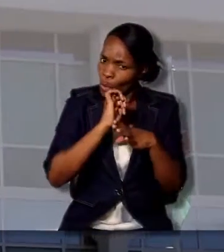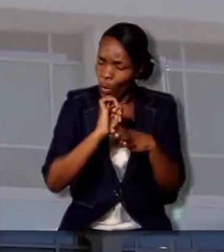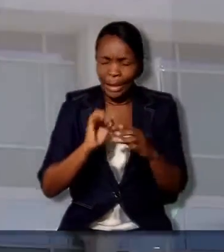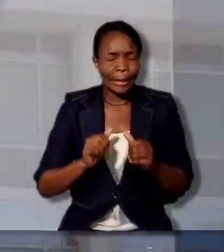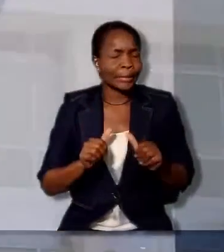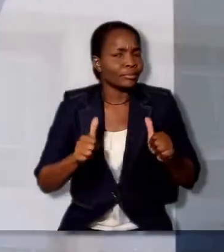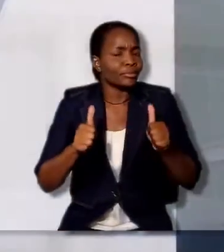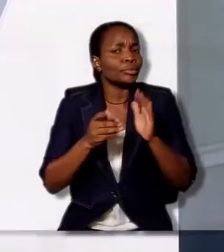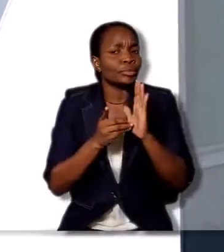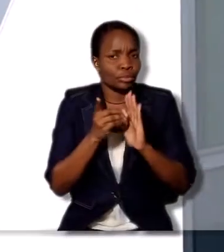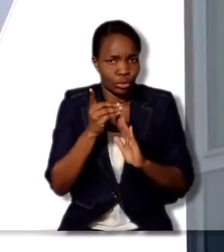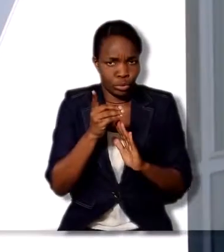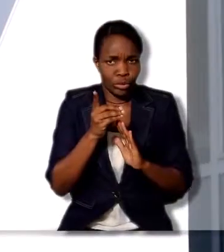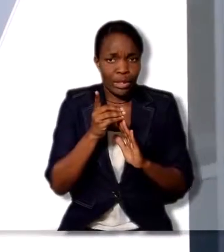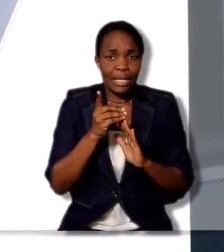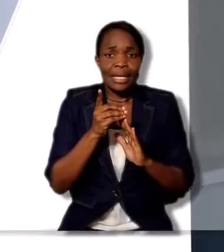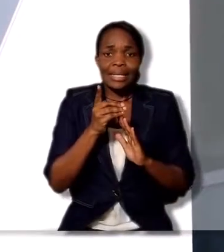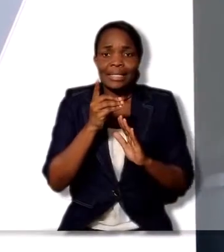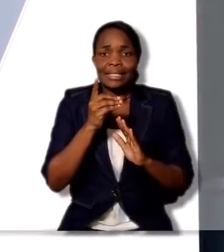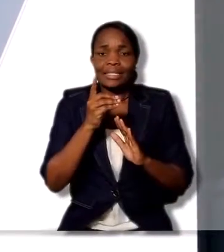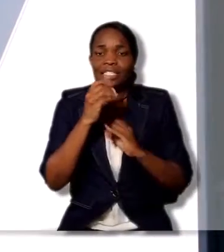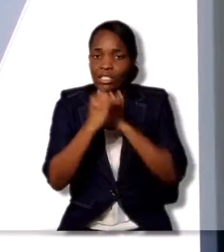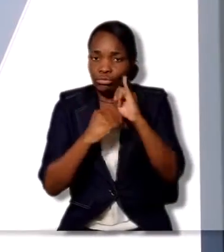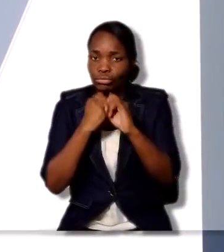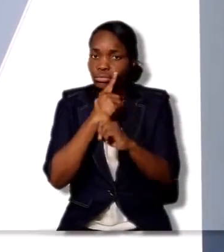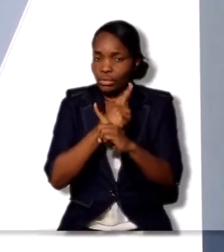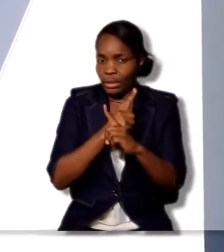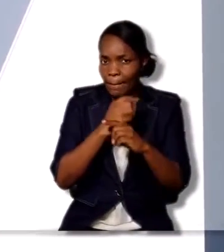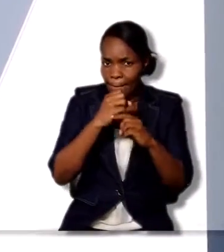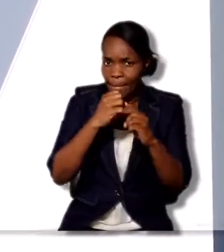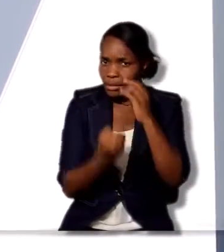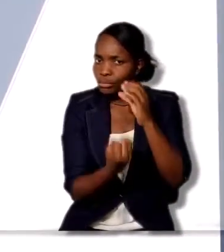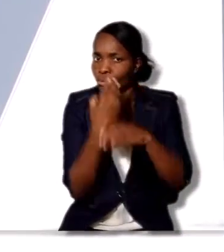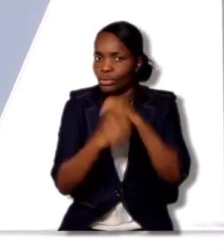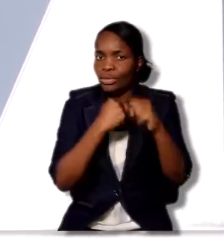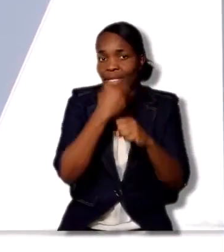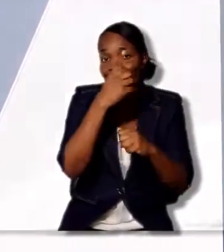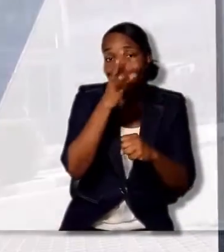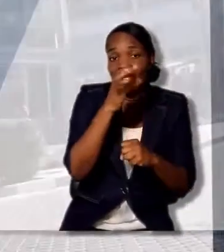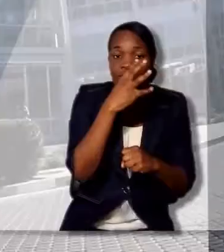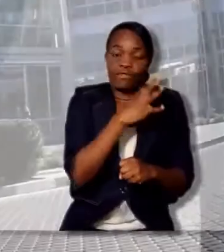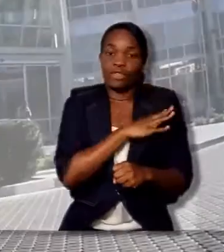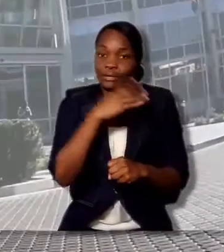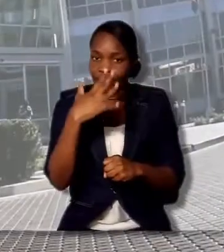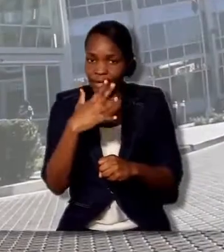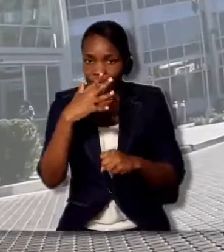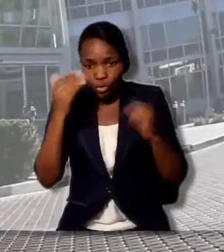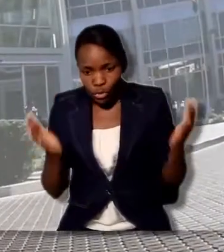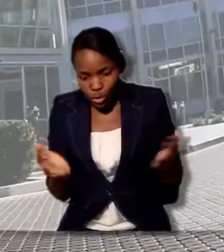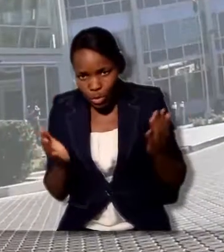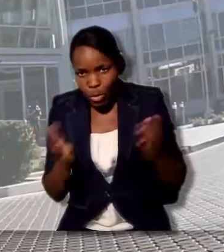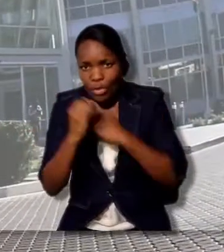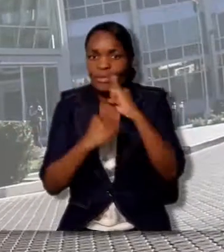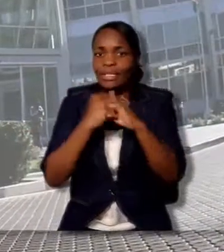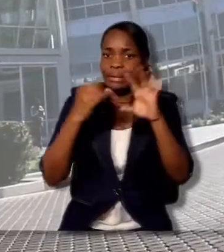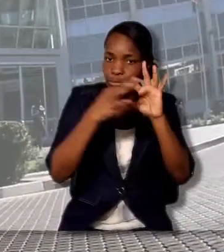developed. It is an intergovernmental organization established in 1945 to promote